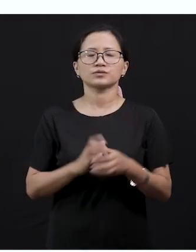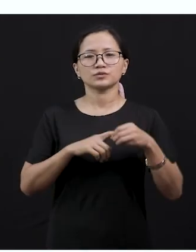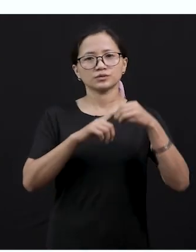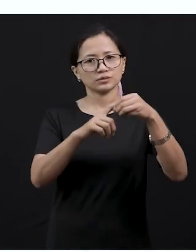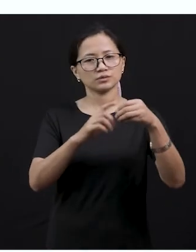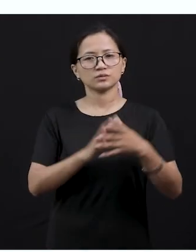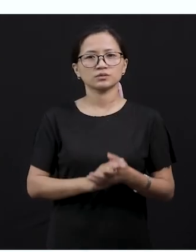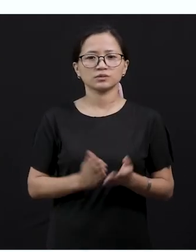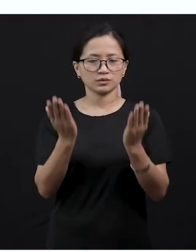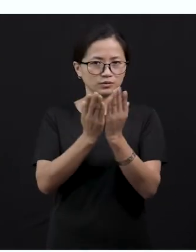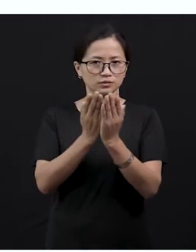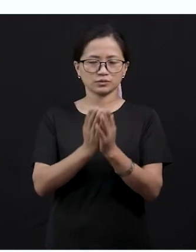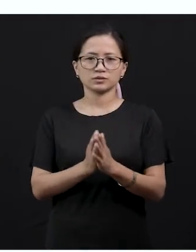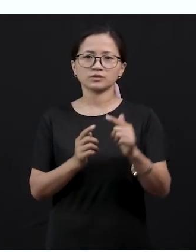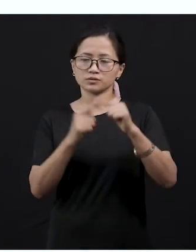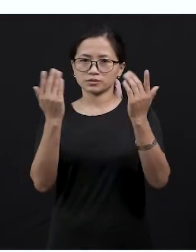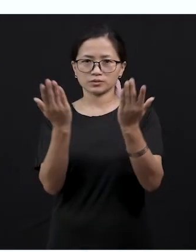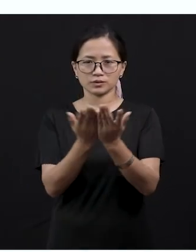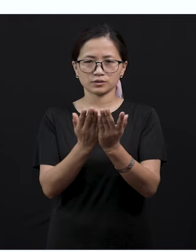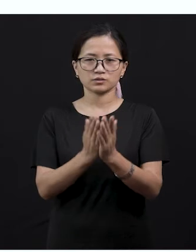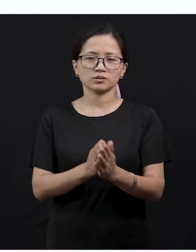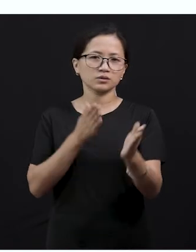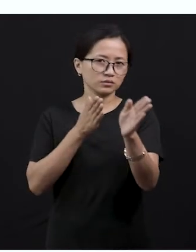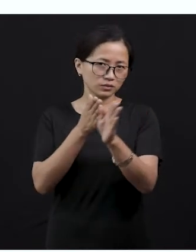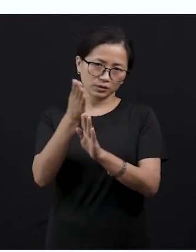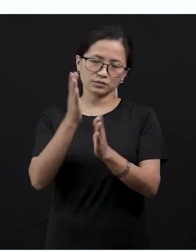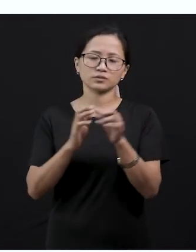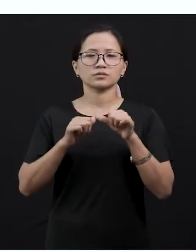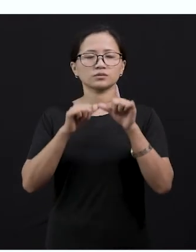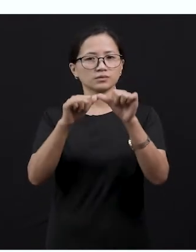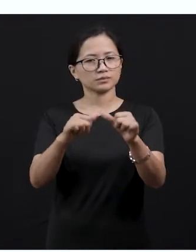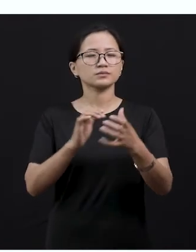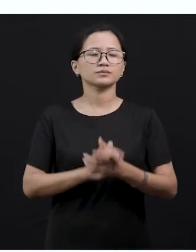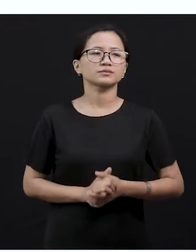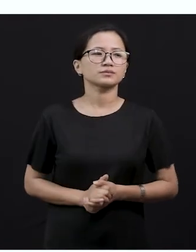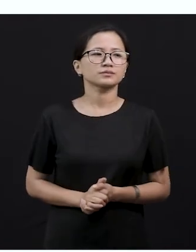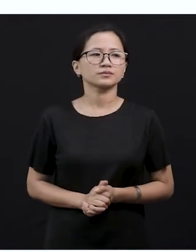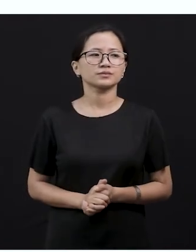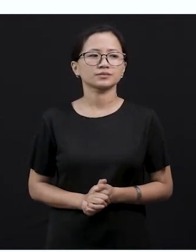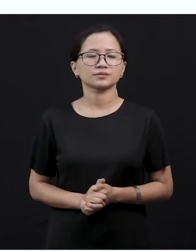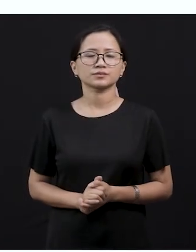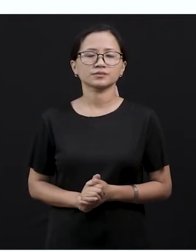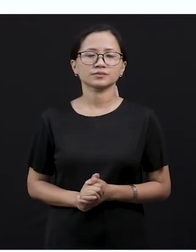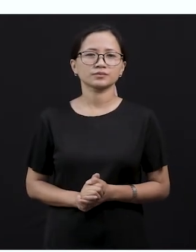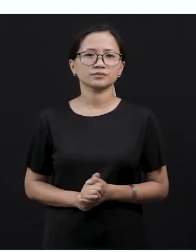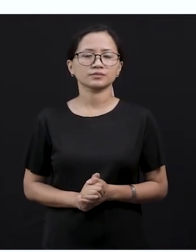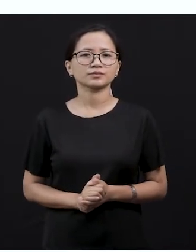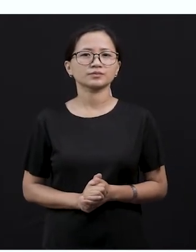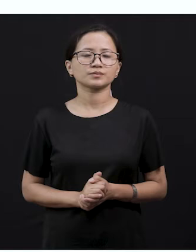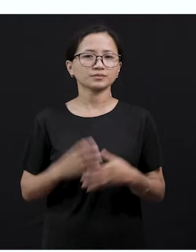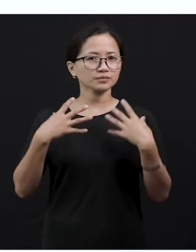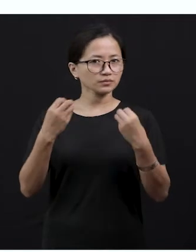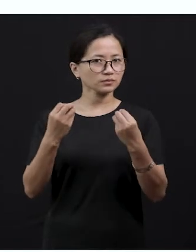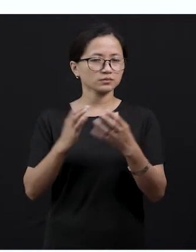question. If we read the text, we will get direct answer, okay? So, did Mrs. March